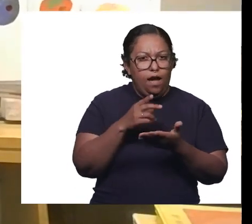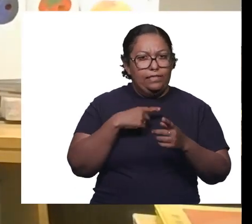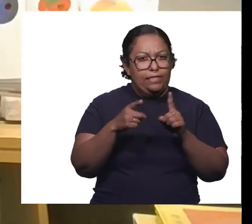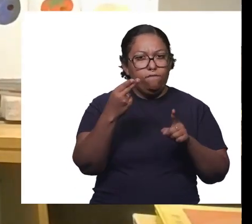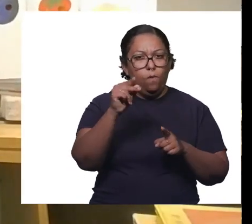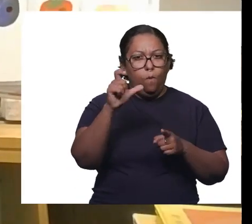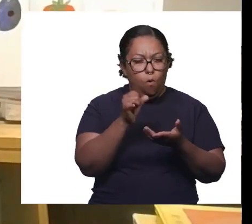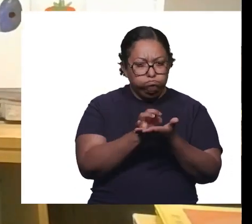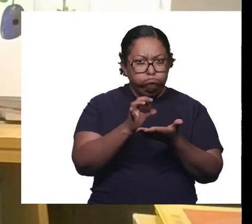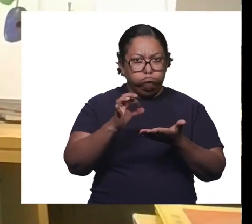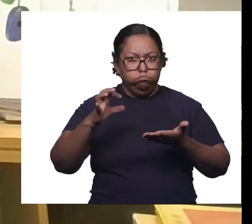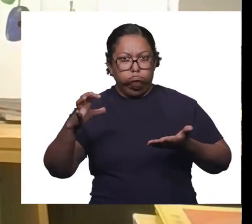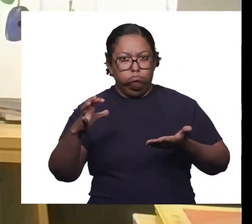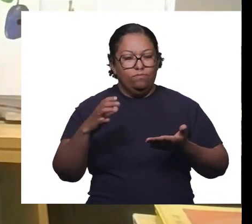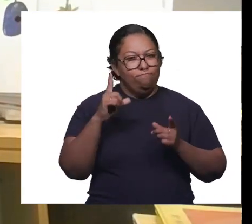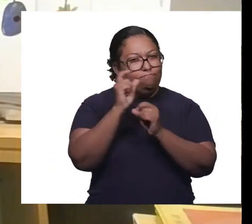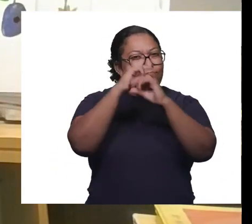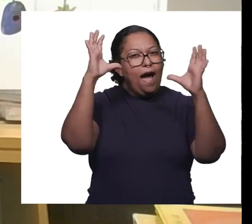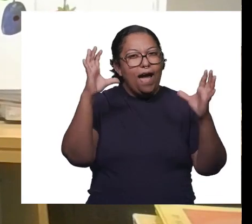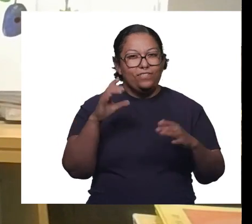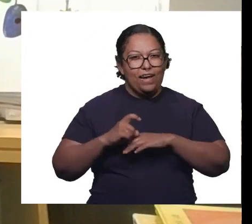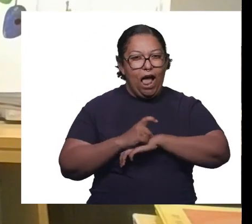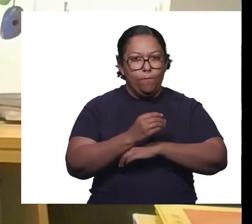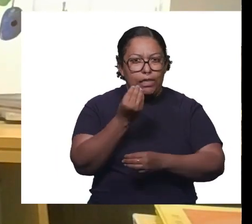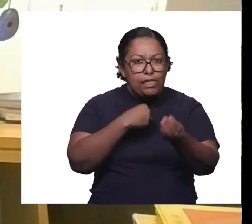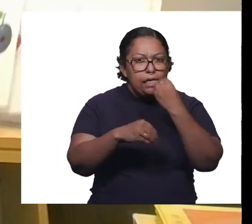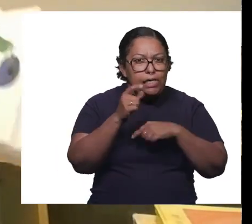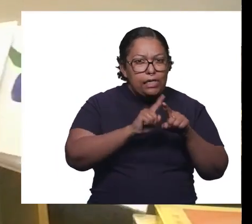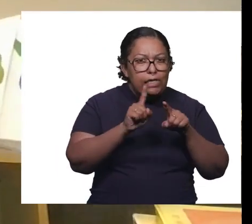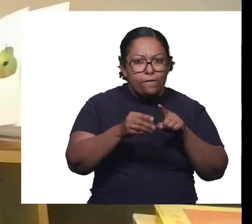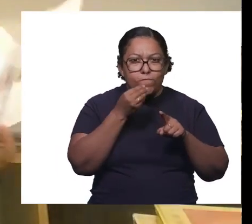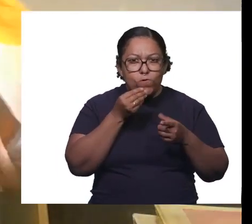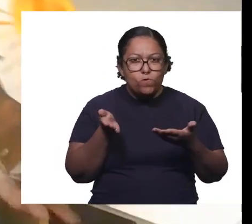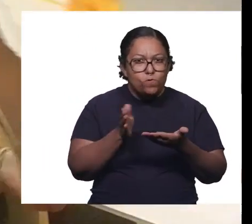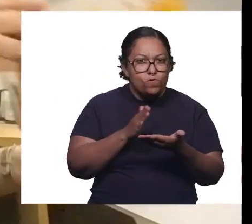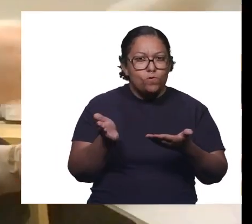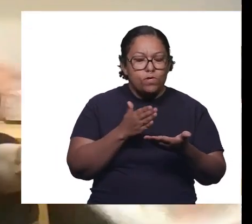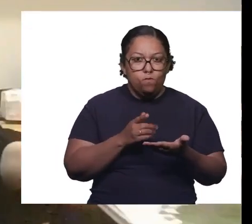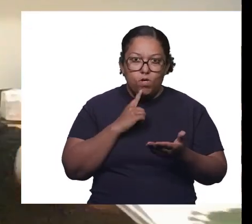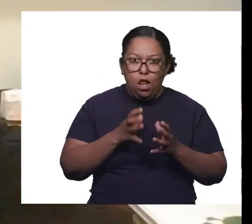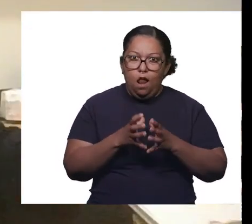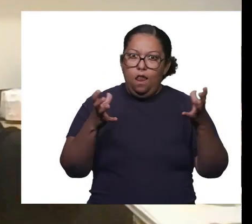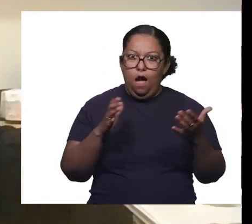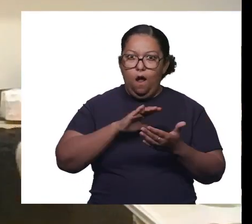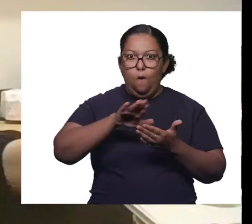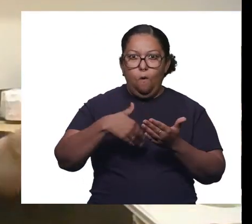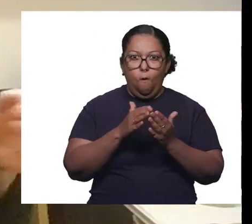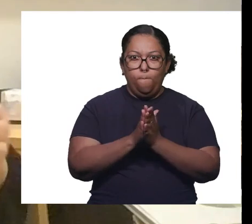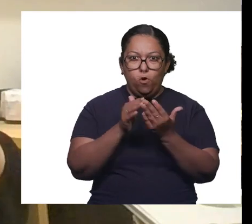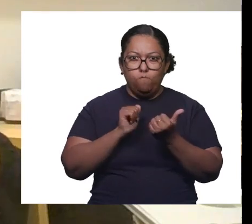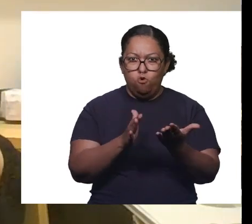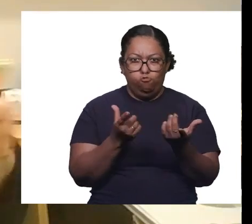little holes so we can imagine the caterpillar eating through all those foods. There's so much to do with the whole book approach and so much